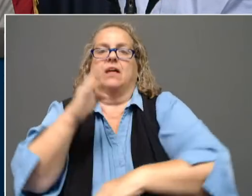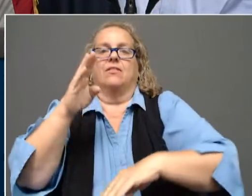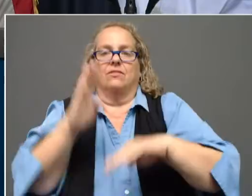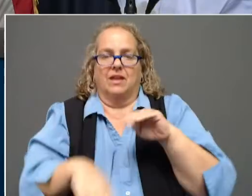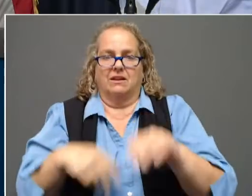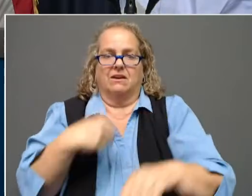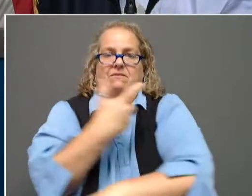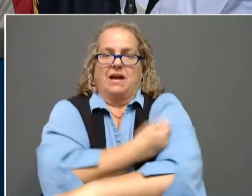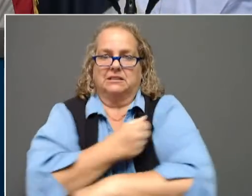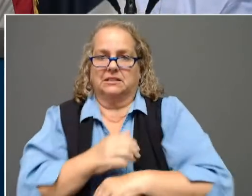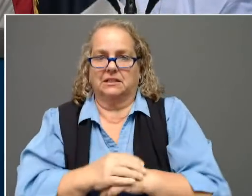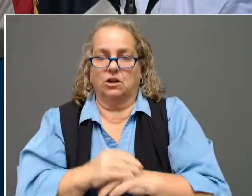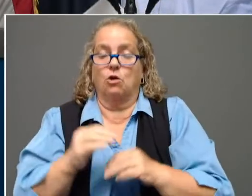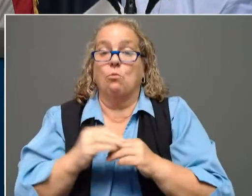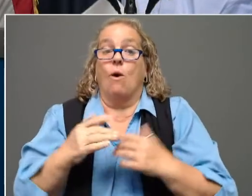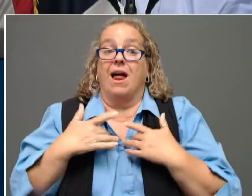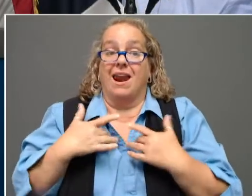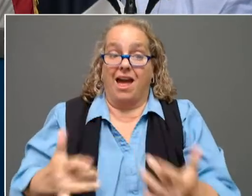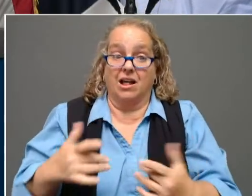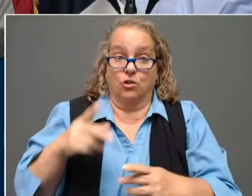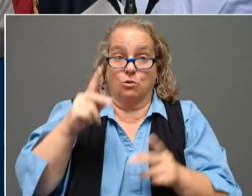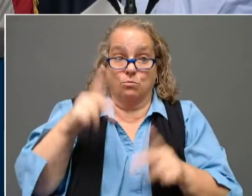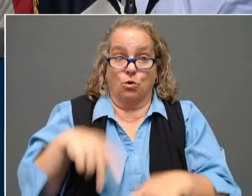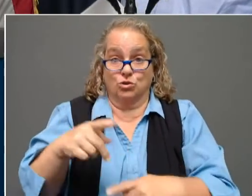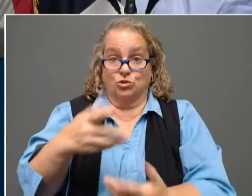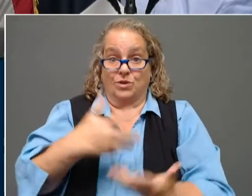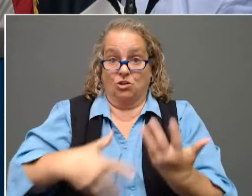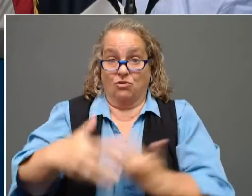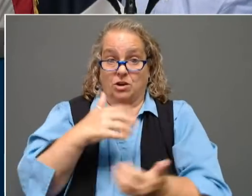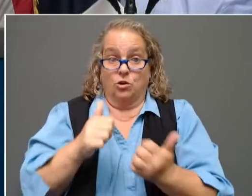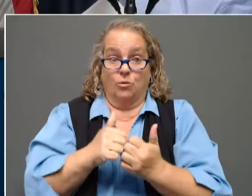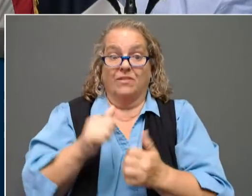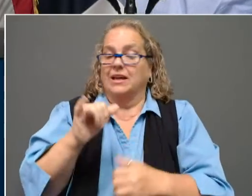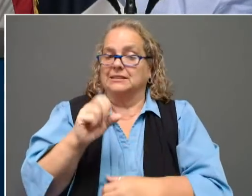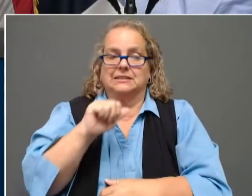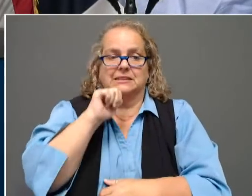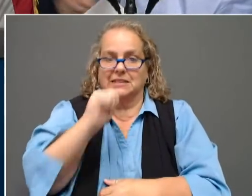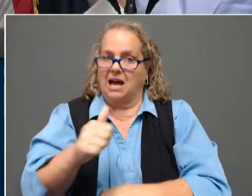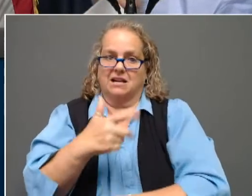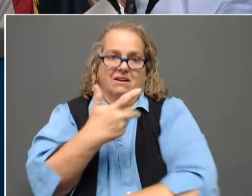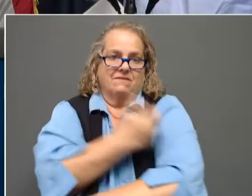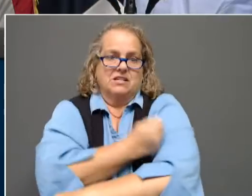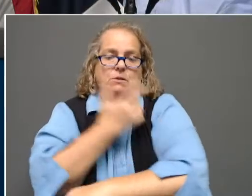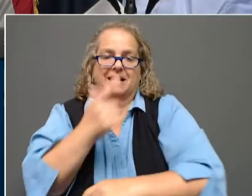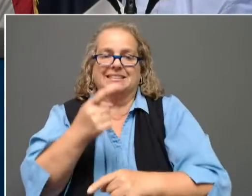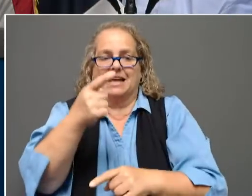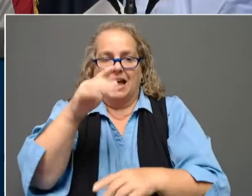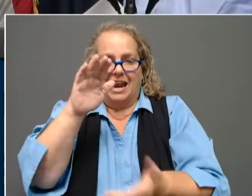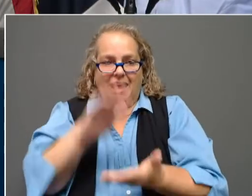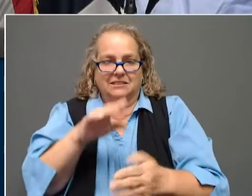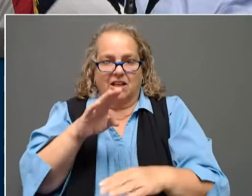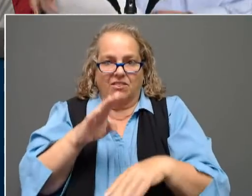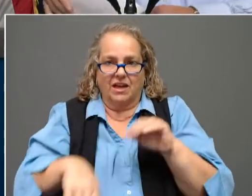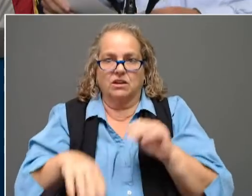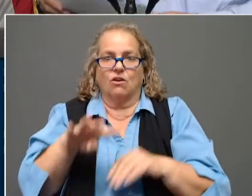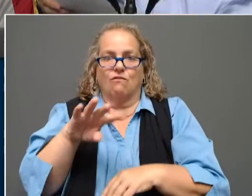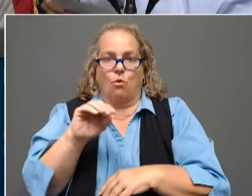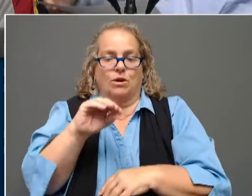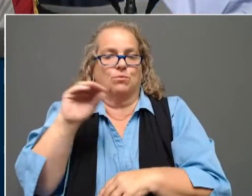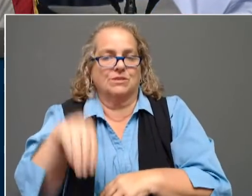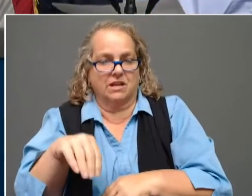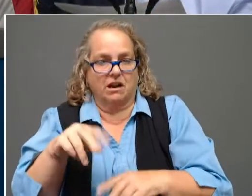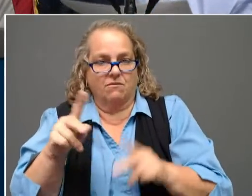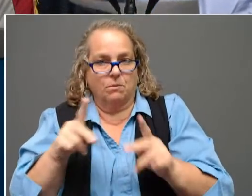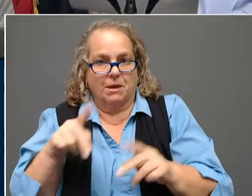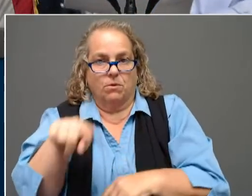chance, more likely, the person you're interacting with is unvaccinated because less than half less than 40% of the population